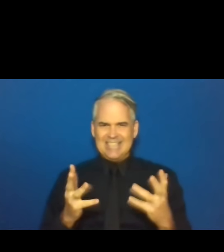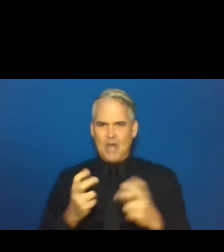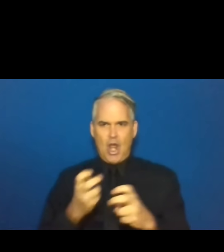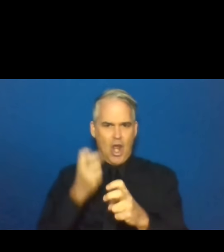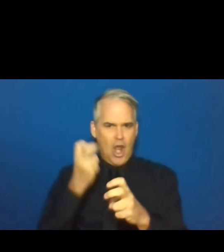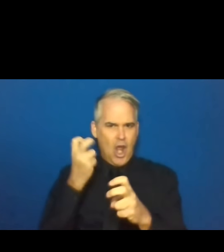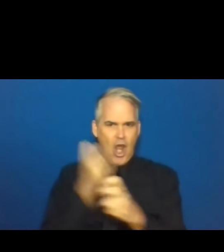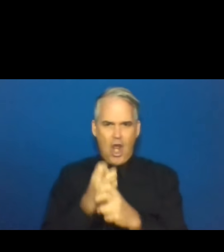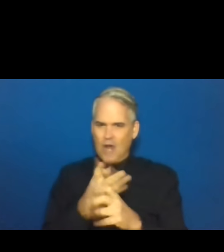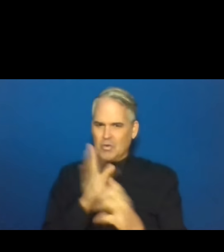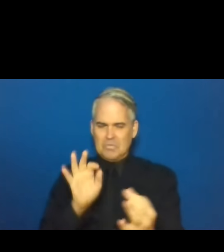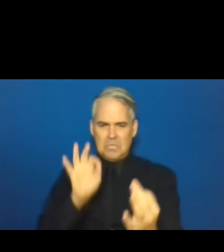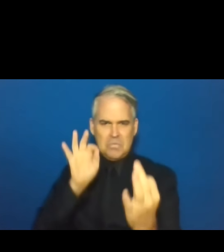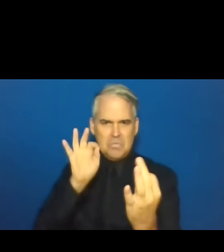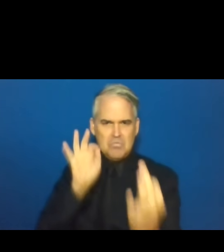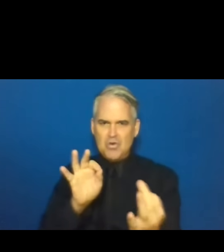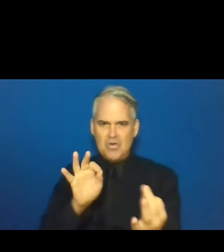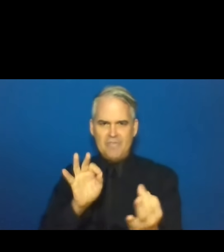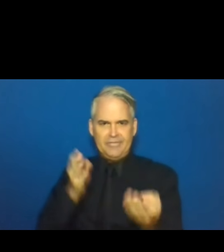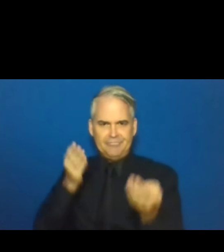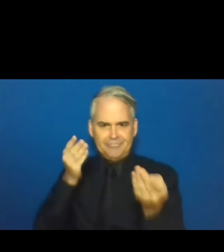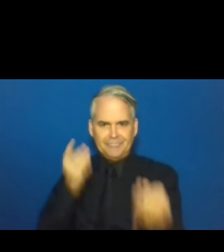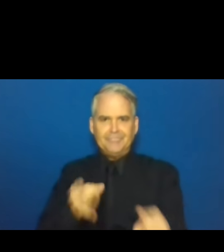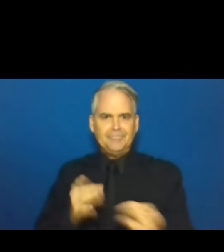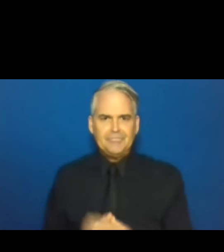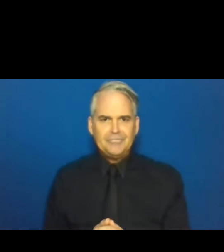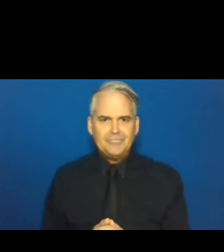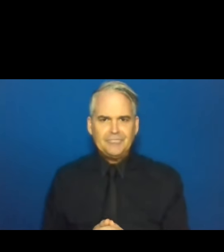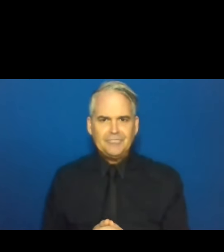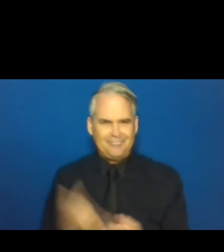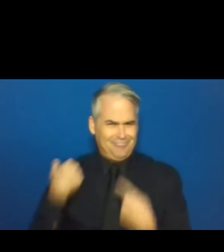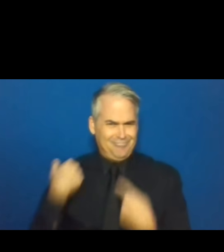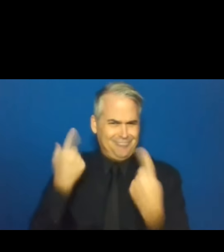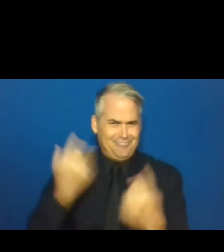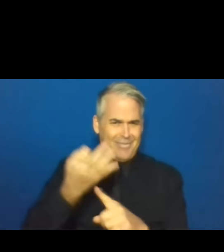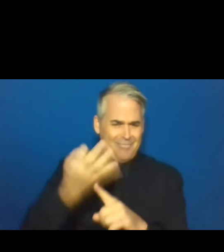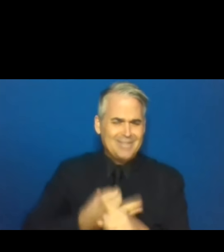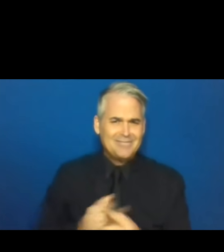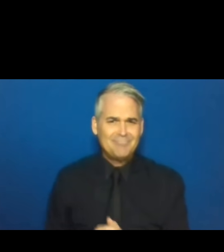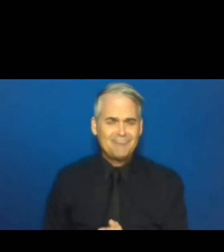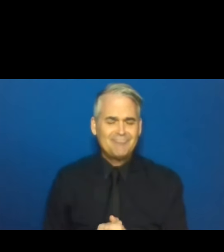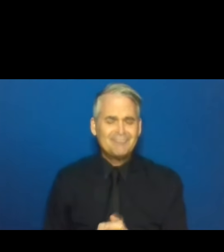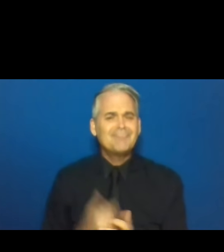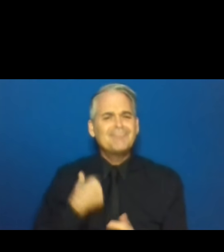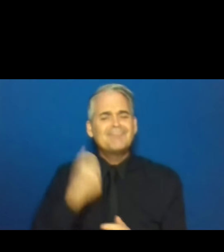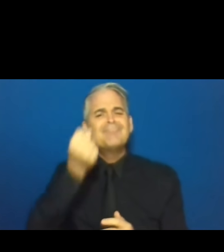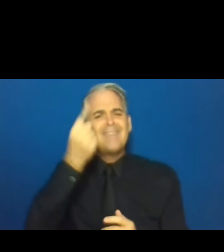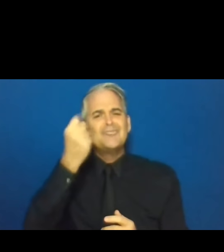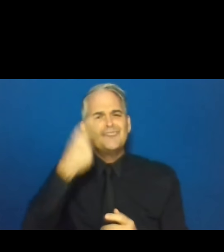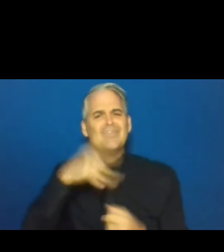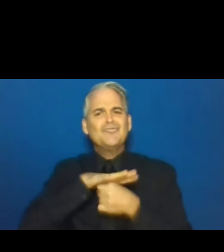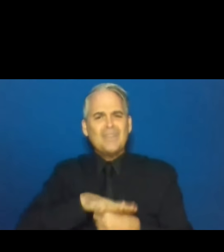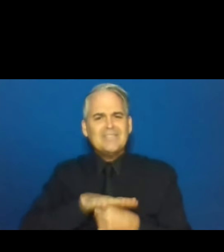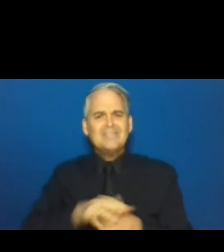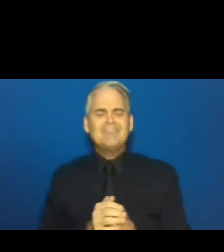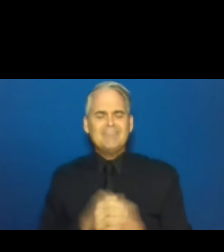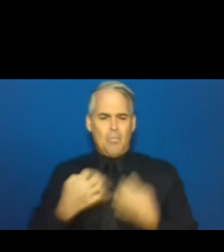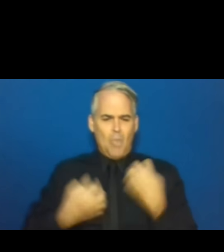nearly 9 months now. And believe me, I understand the stress, emotionally,